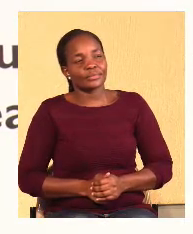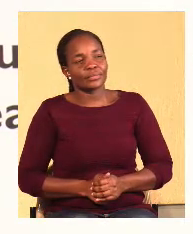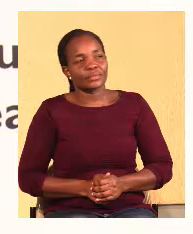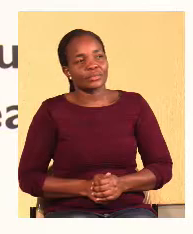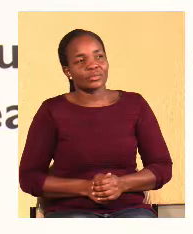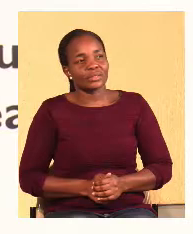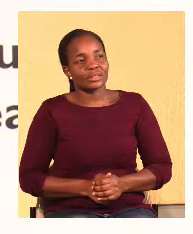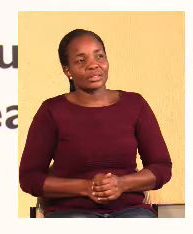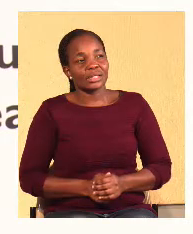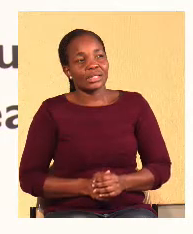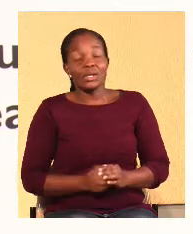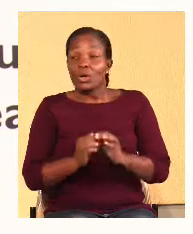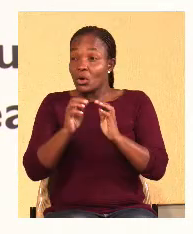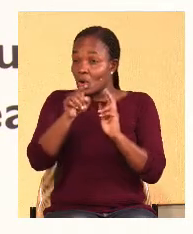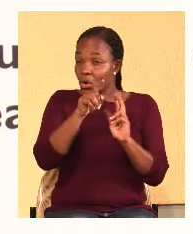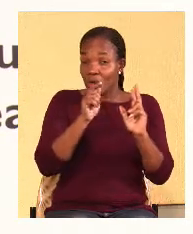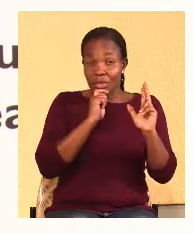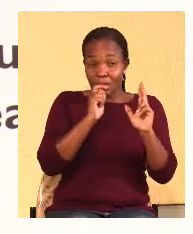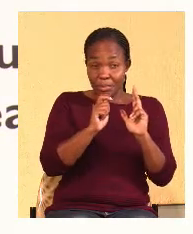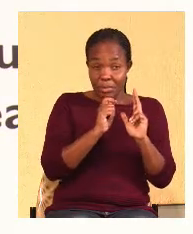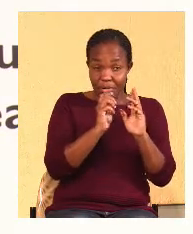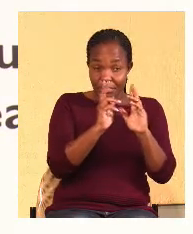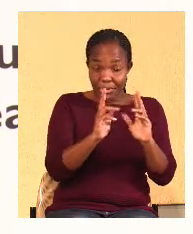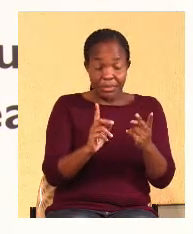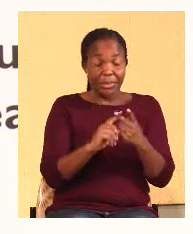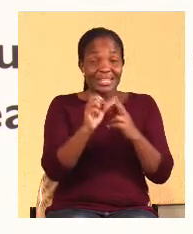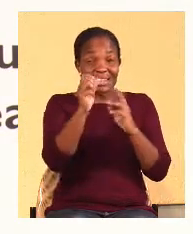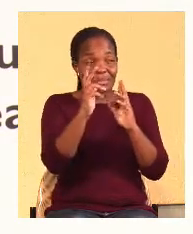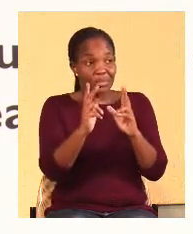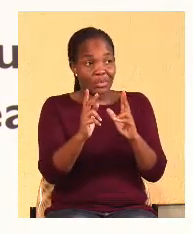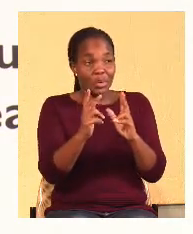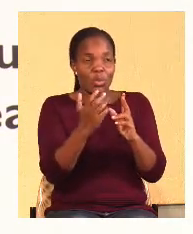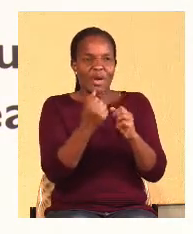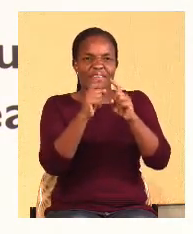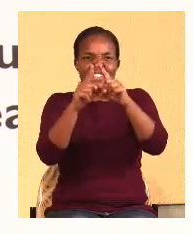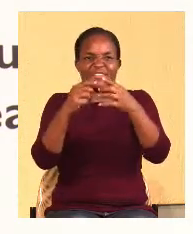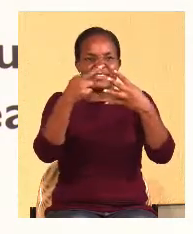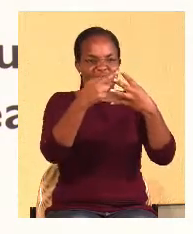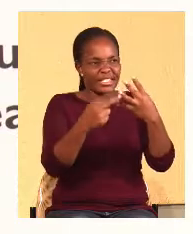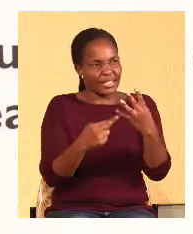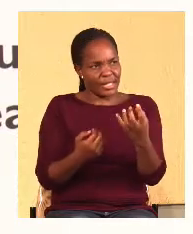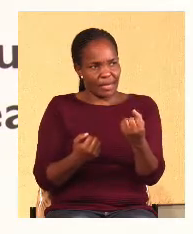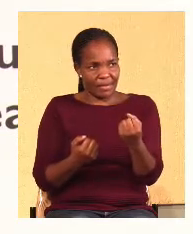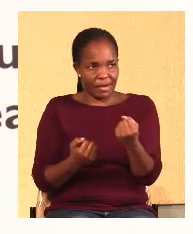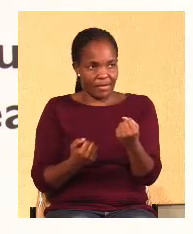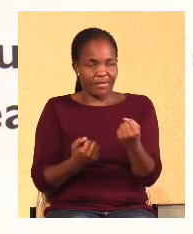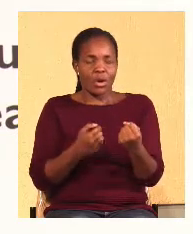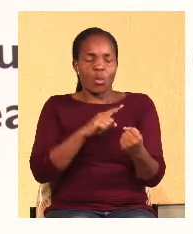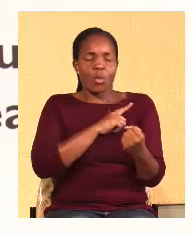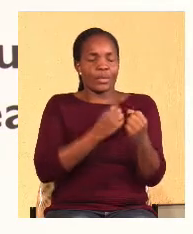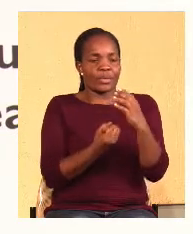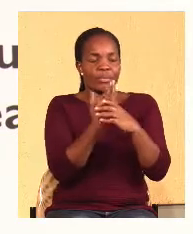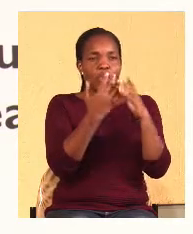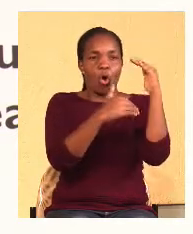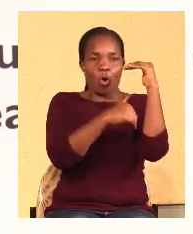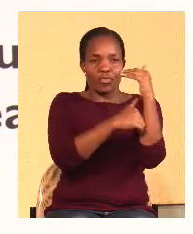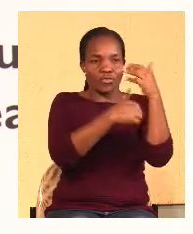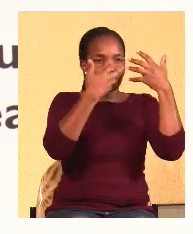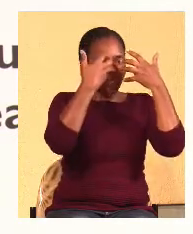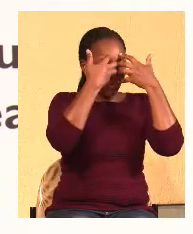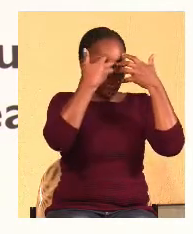think even journalists know, there's a reason, for example, why we have a media ombudsman. There's a reason